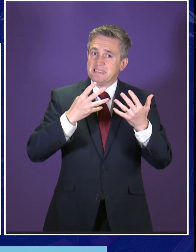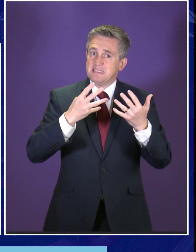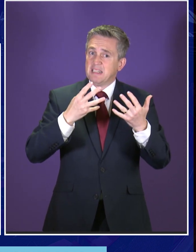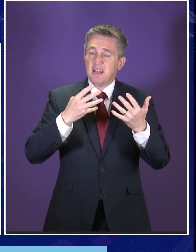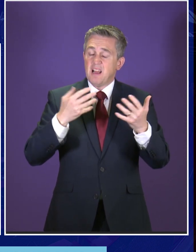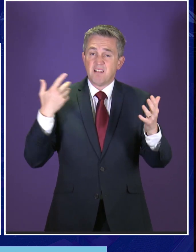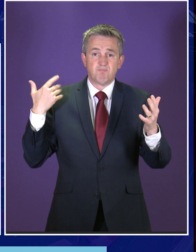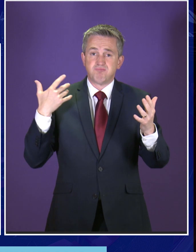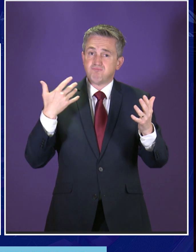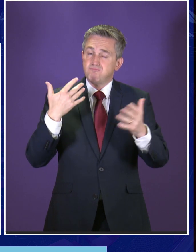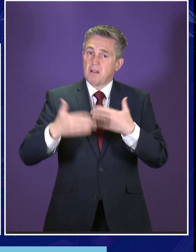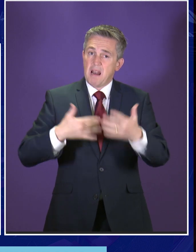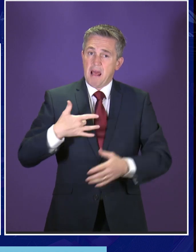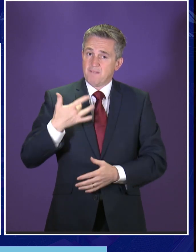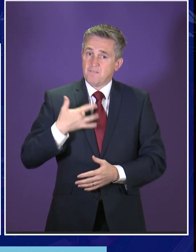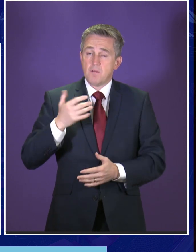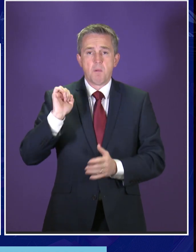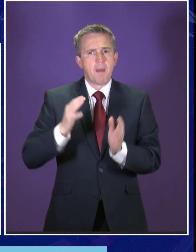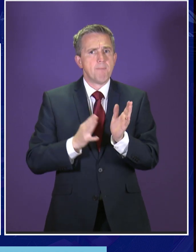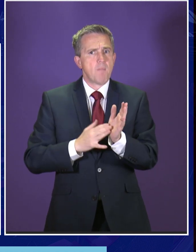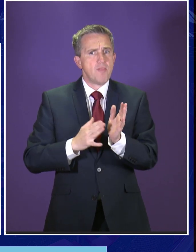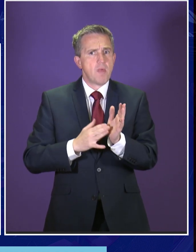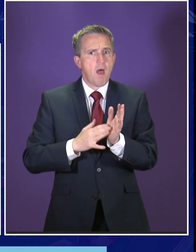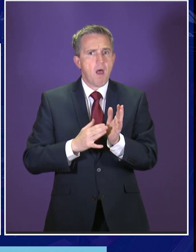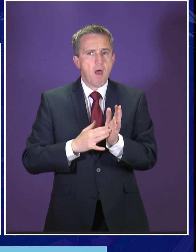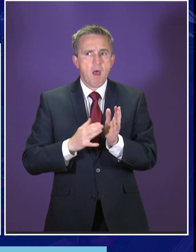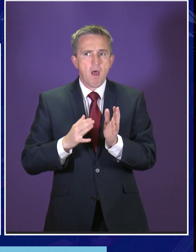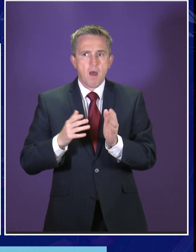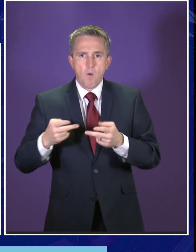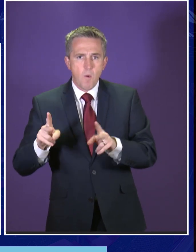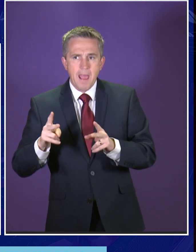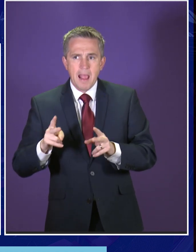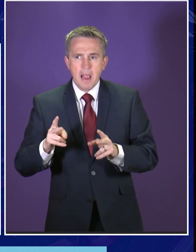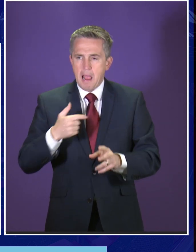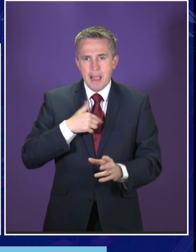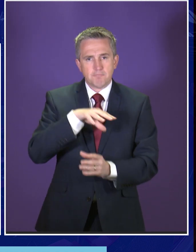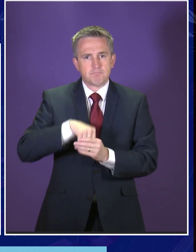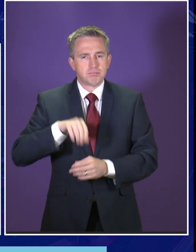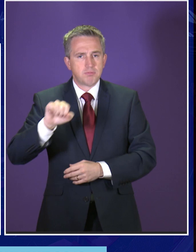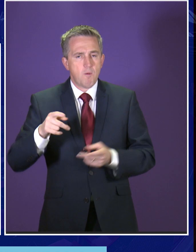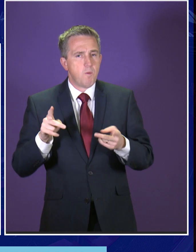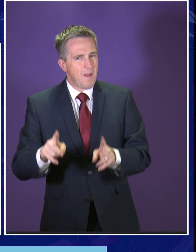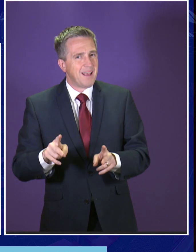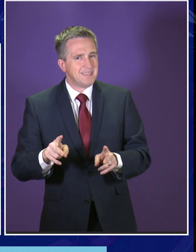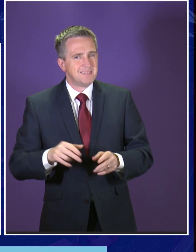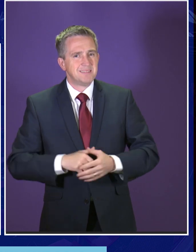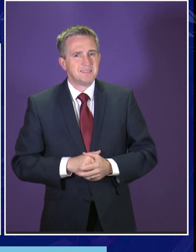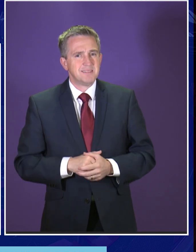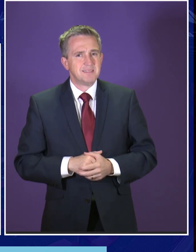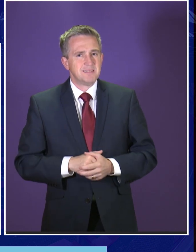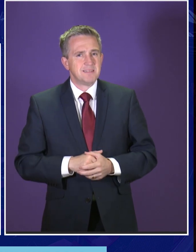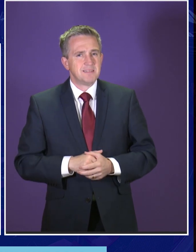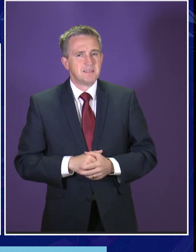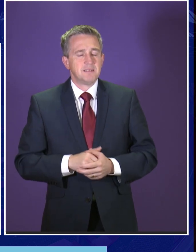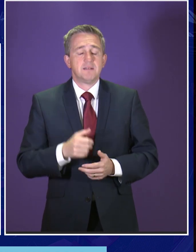is history, except that my mother's networks became a part of mine in unexpected ways. I would convert